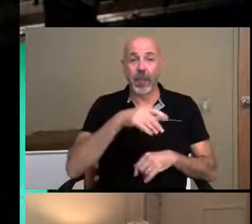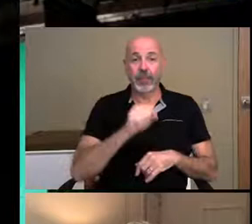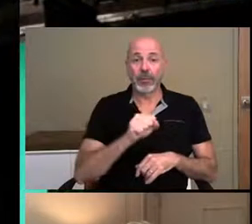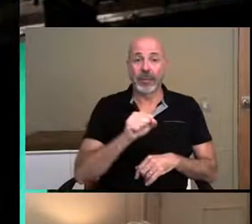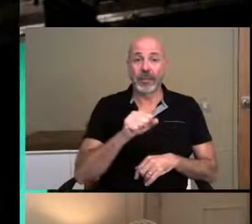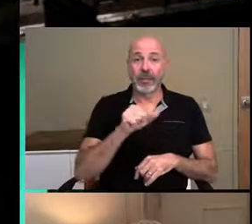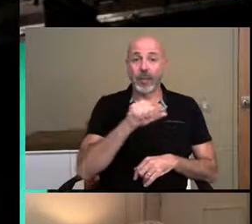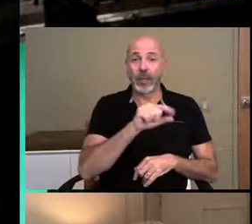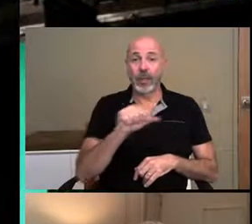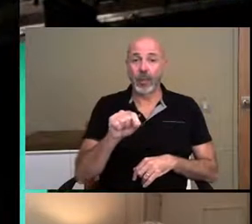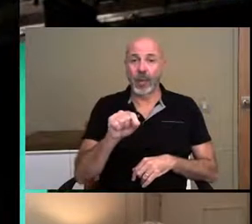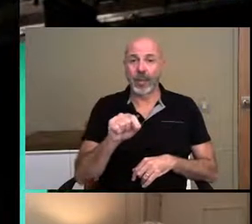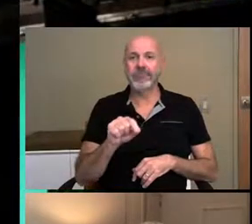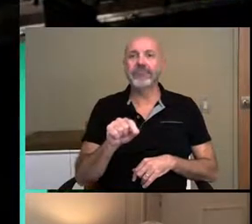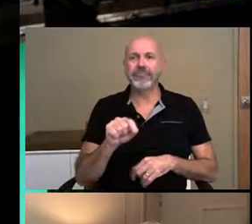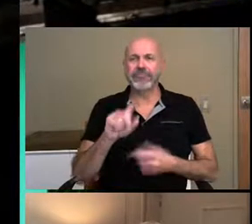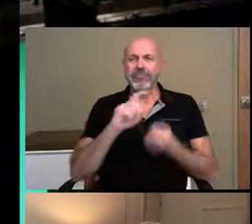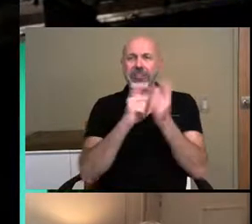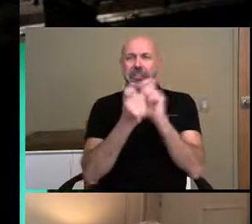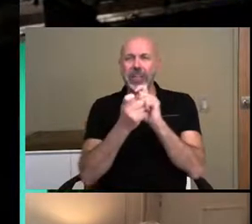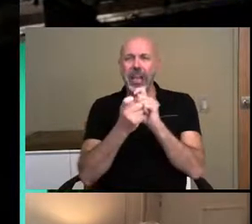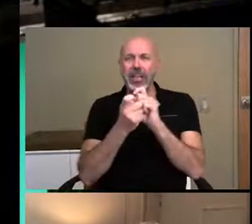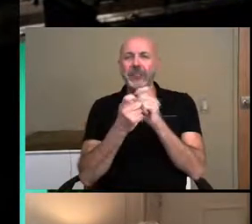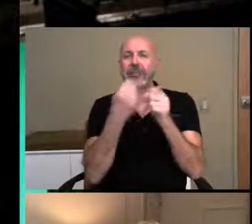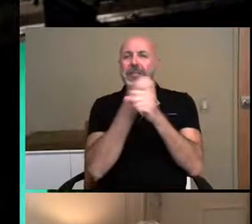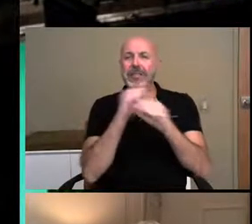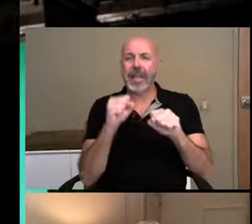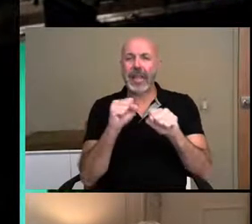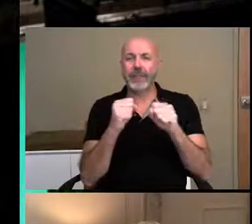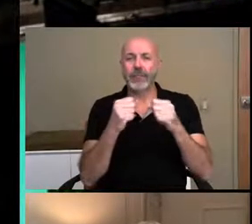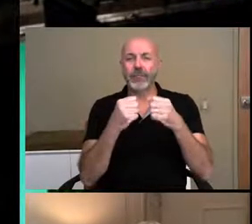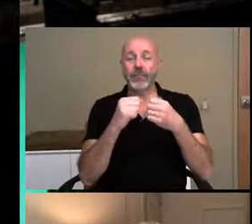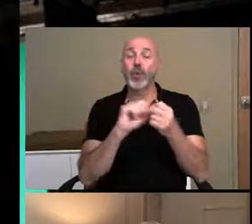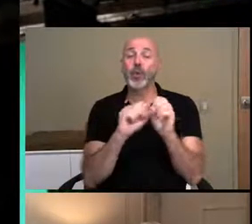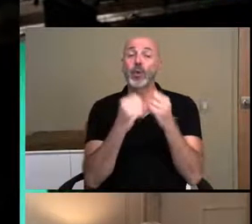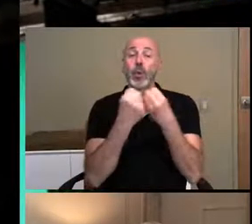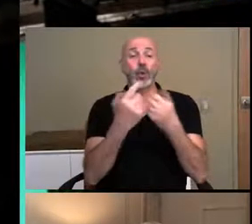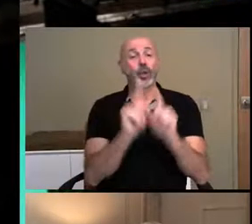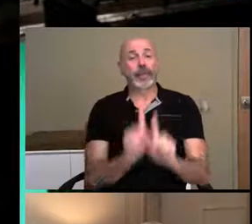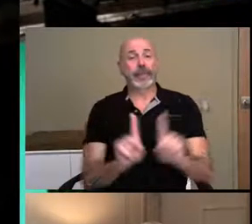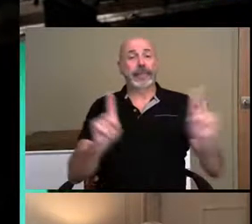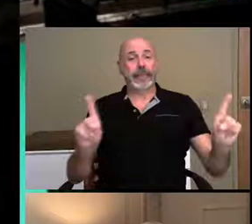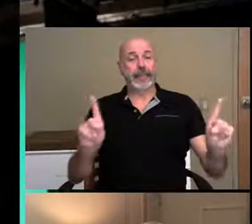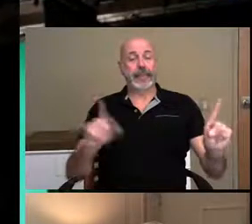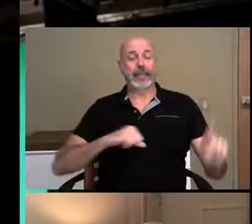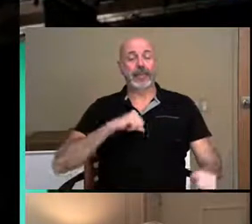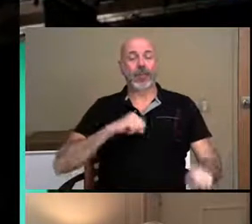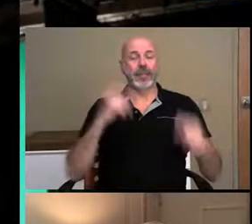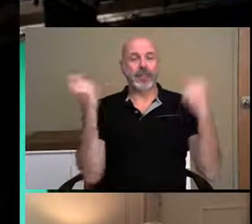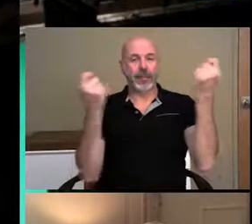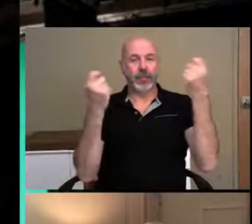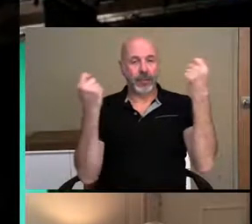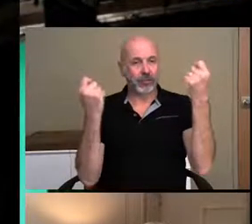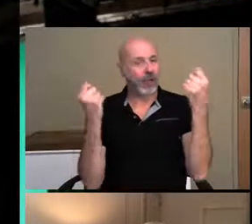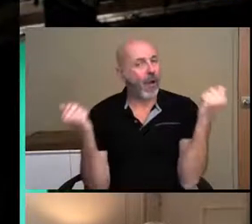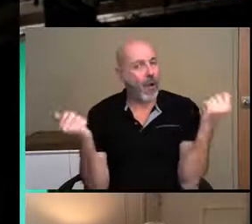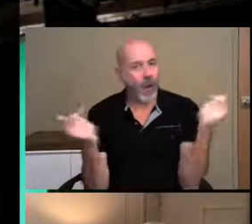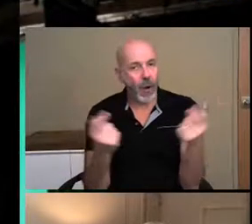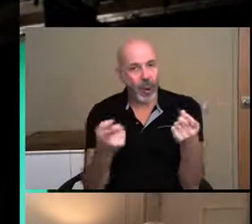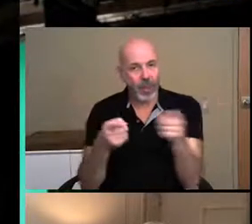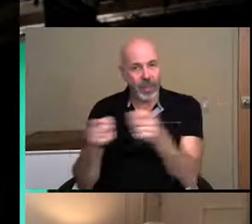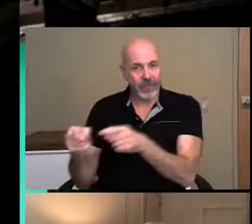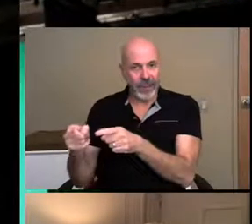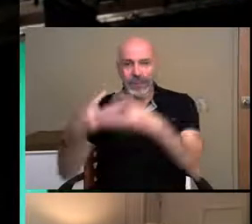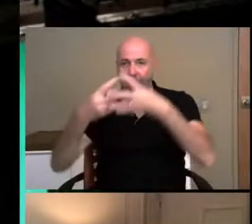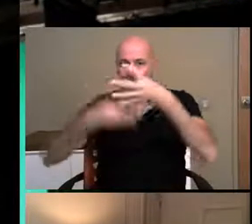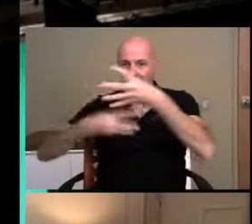2020, it has been reimagined as a safe, socially distanced Pride Week celebration. All the events are listed with every